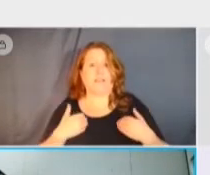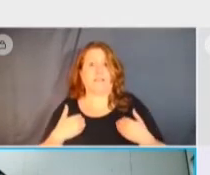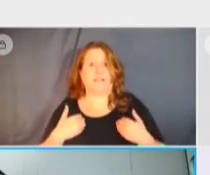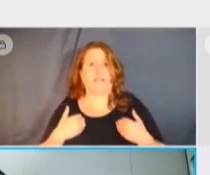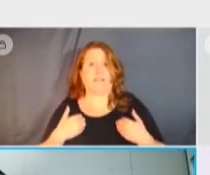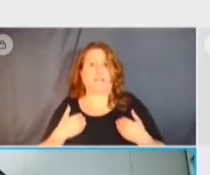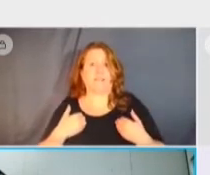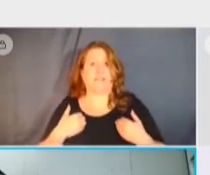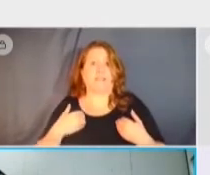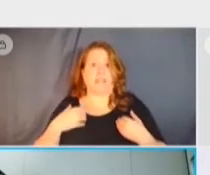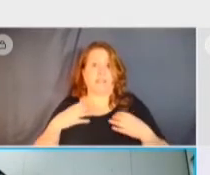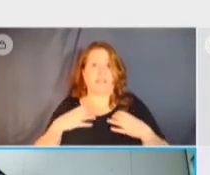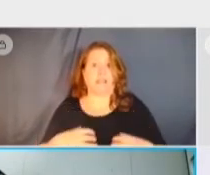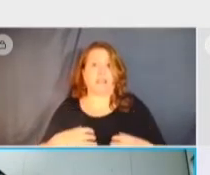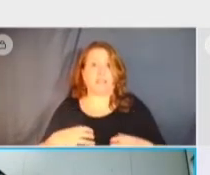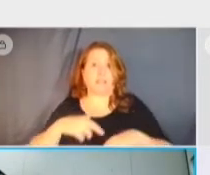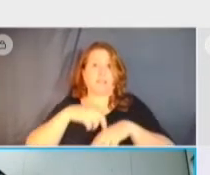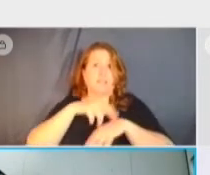referral. There are about 450